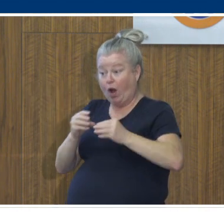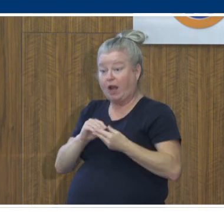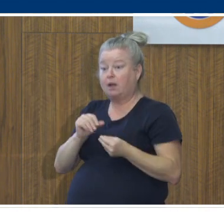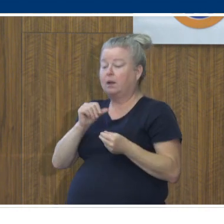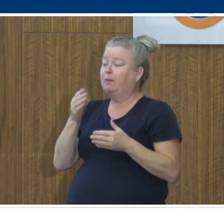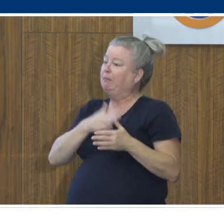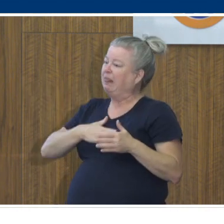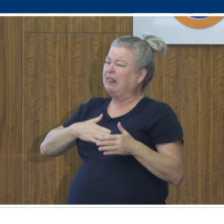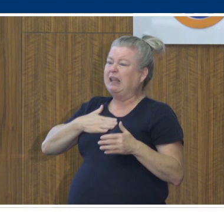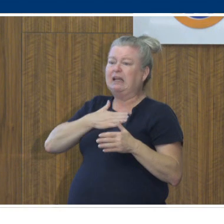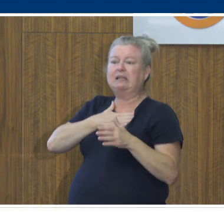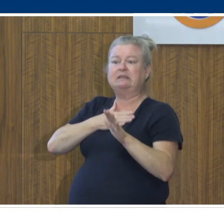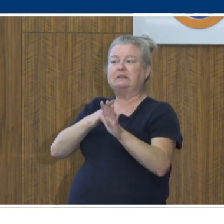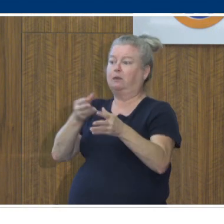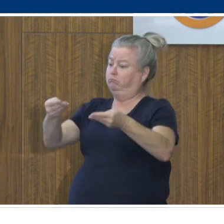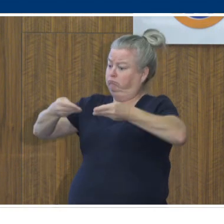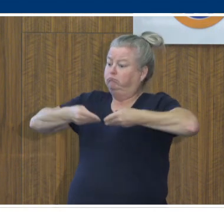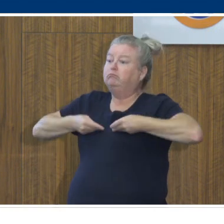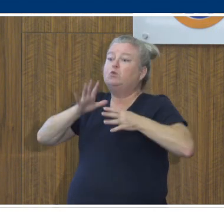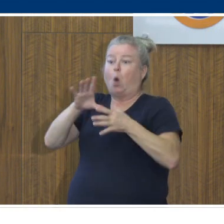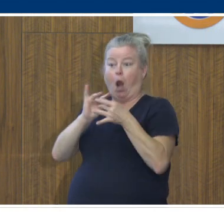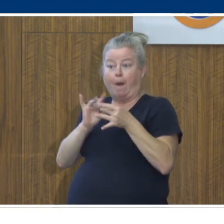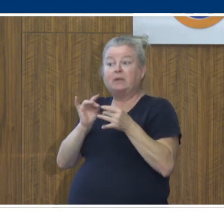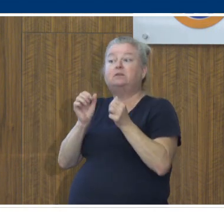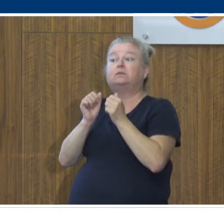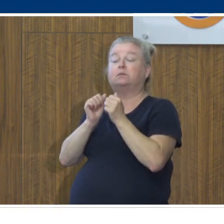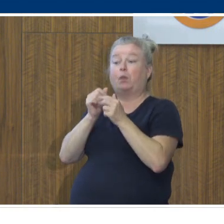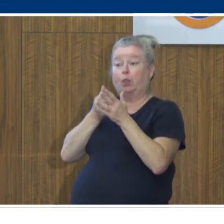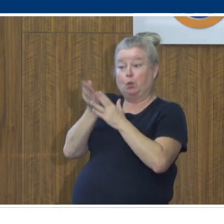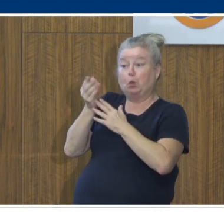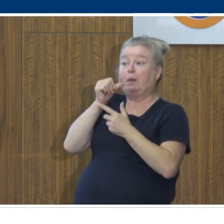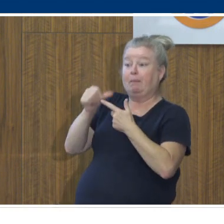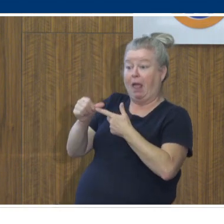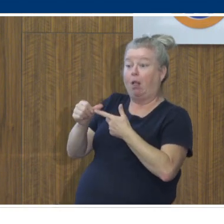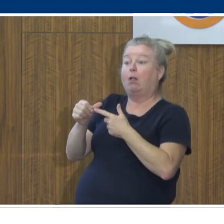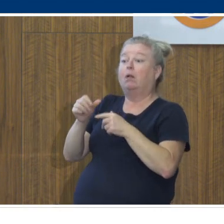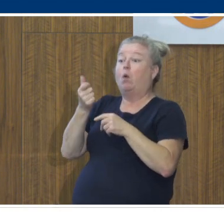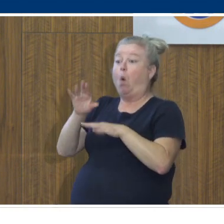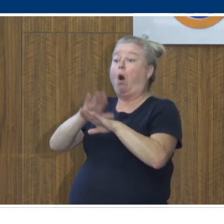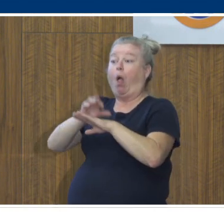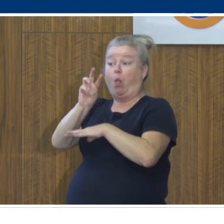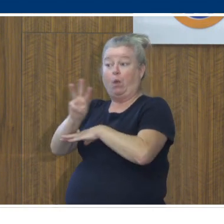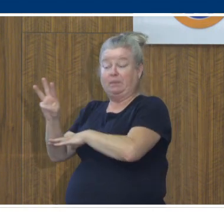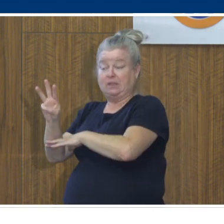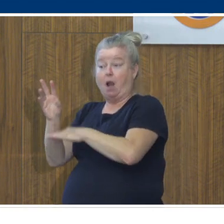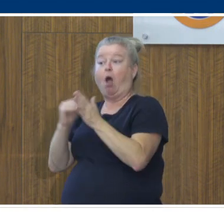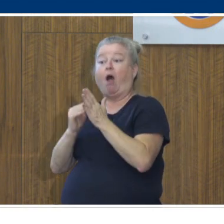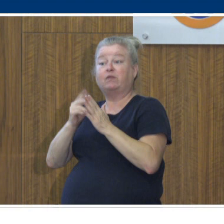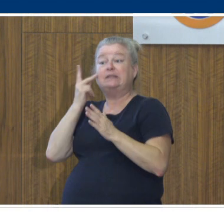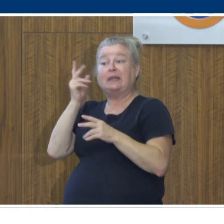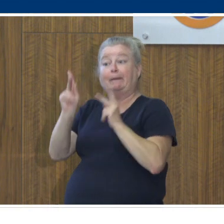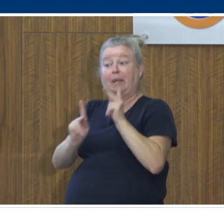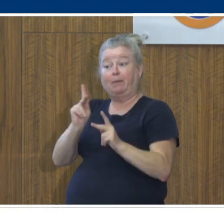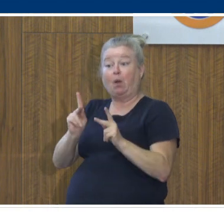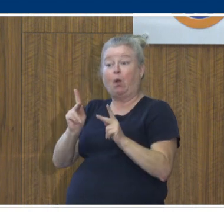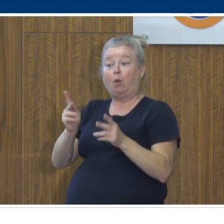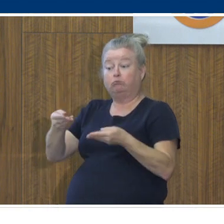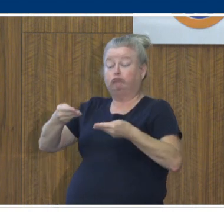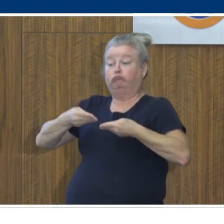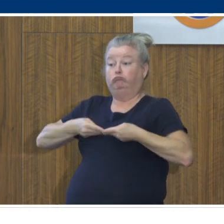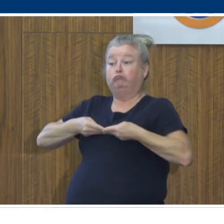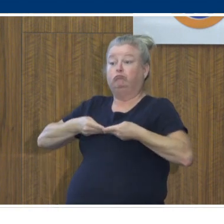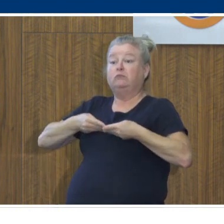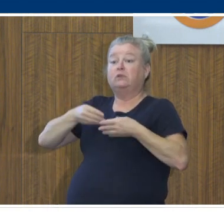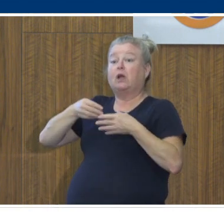not hesitate to submit comments by mail or through the county's redistricting website. Oftentimes I see folks provide their personal testimony and they're